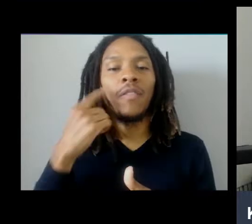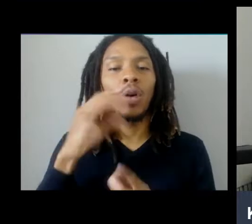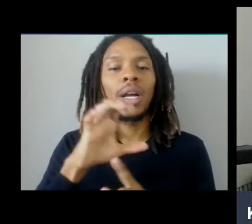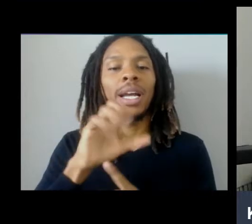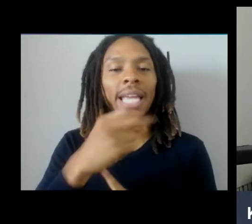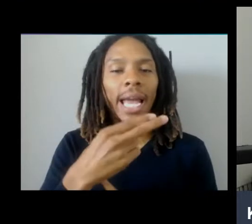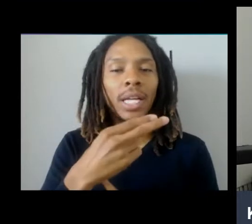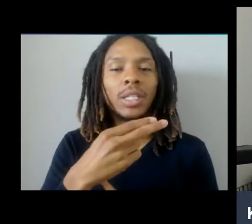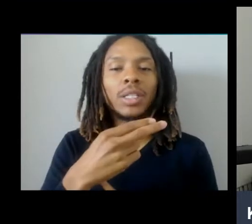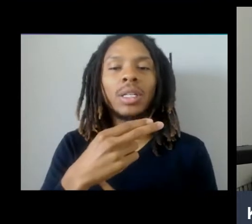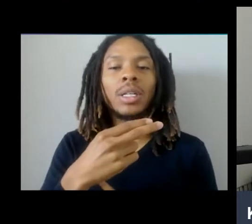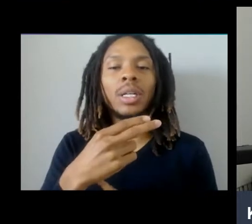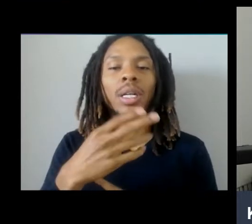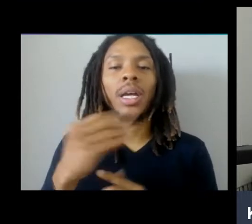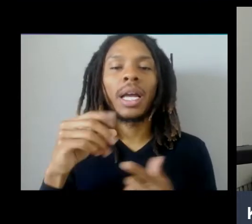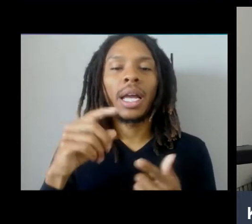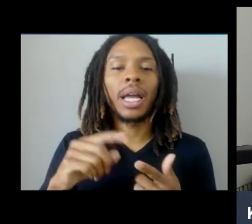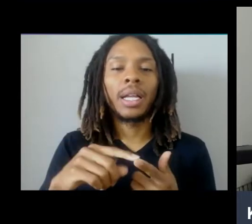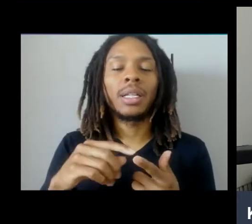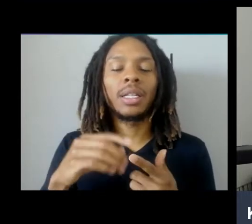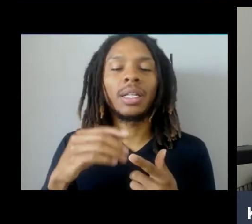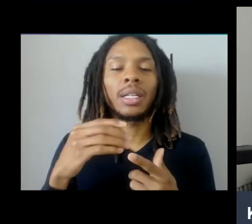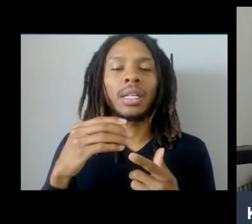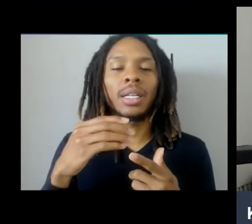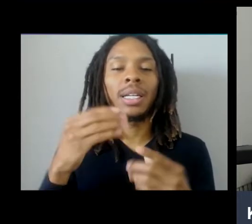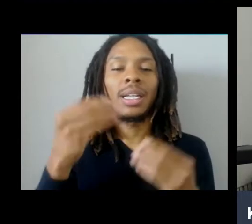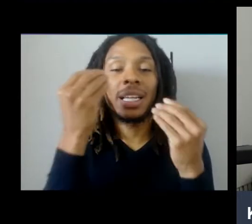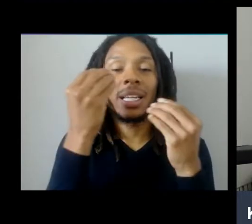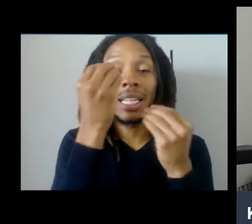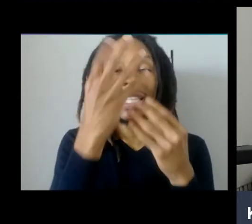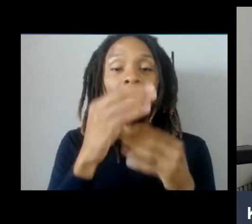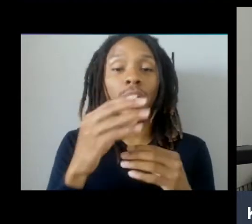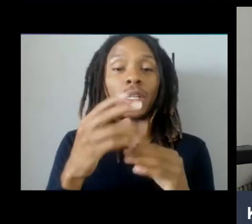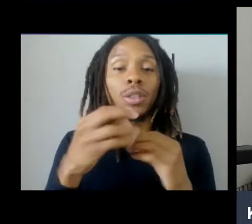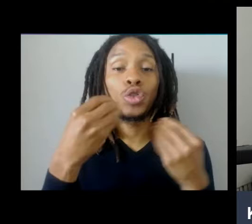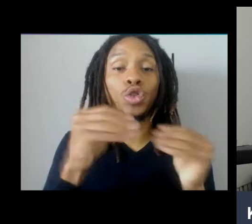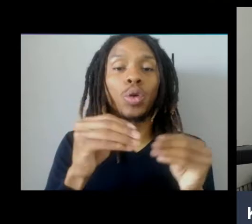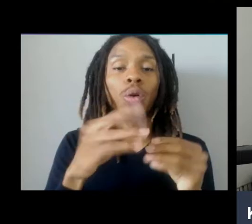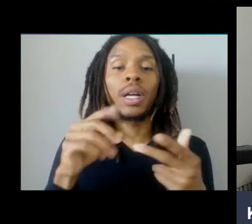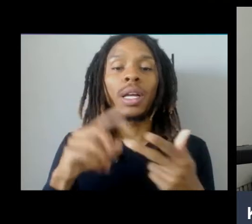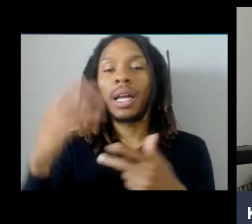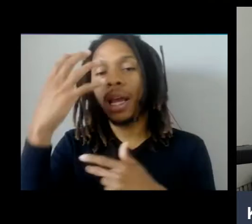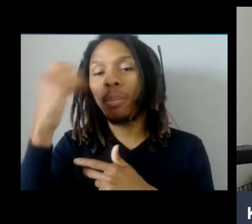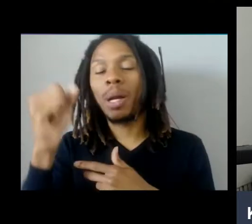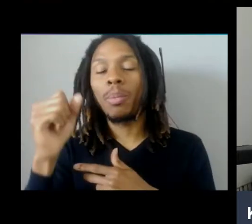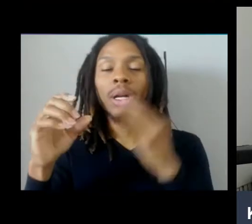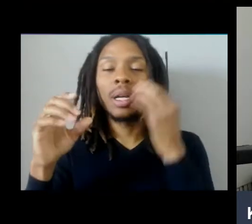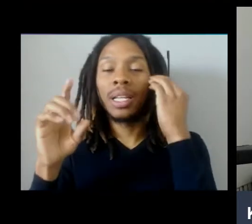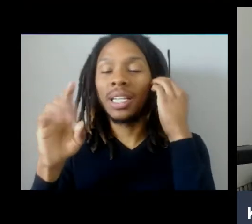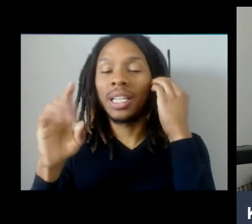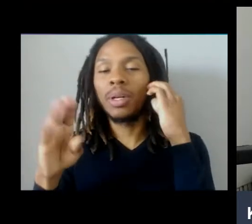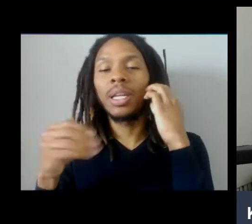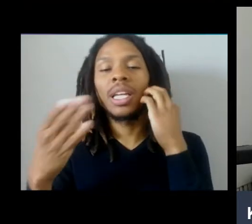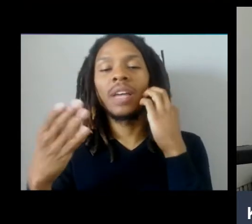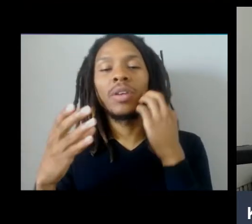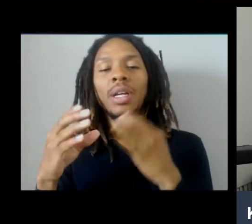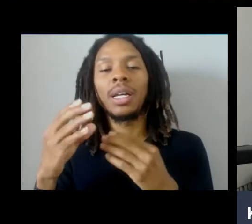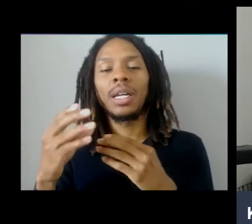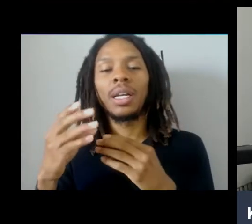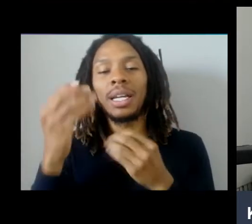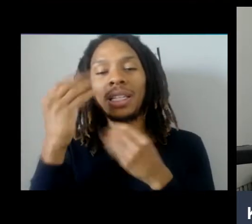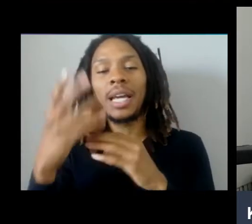an ephemeral data store, and MemoryDB, which gives you durable data storage along with in-memory